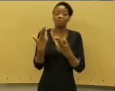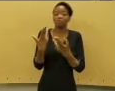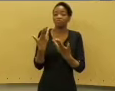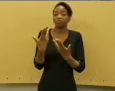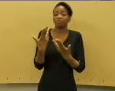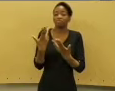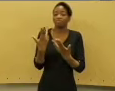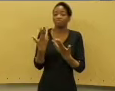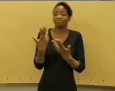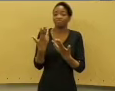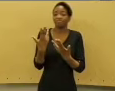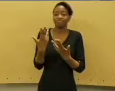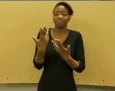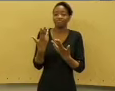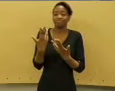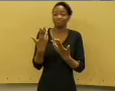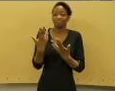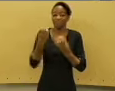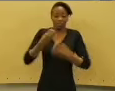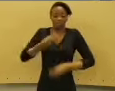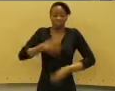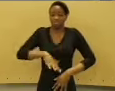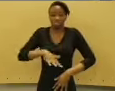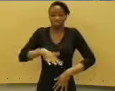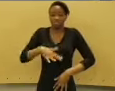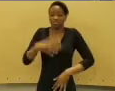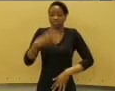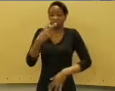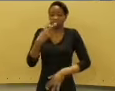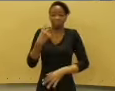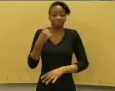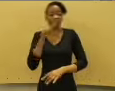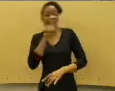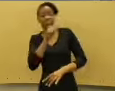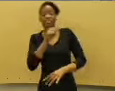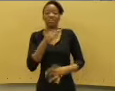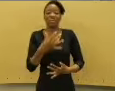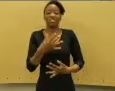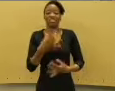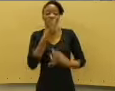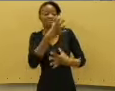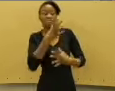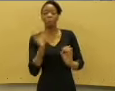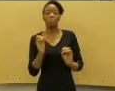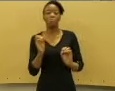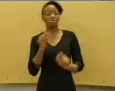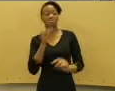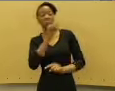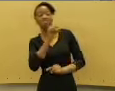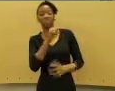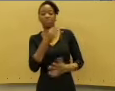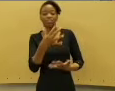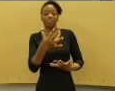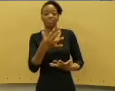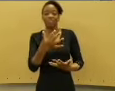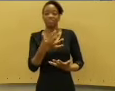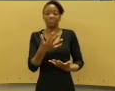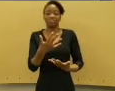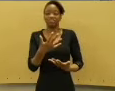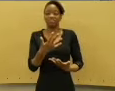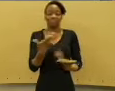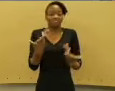stare at you and point, you know, and make assumptions without wanting to understand that it is a condition.